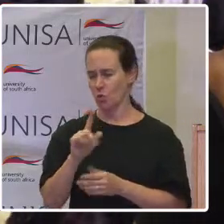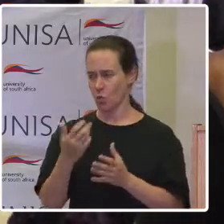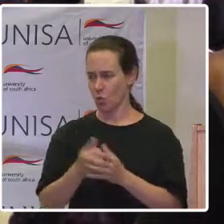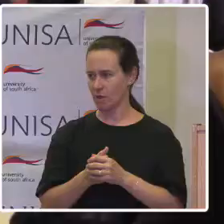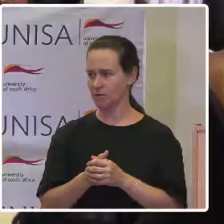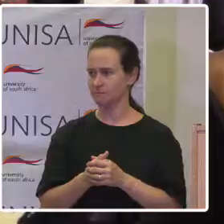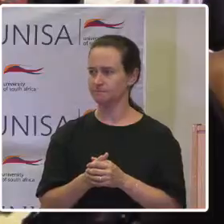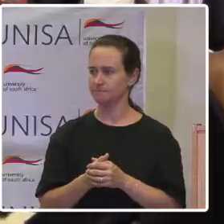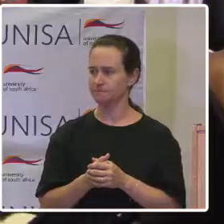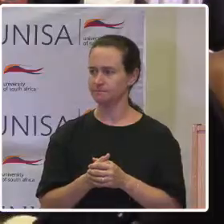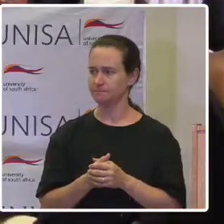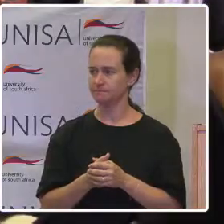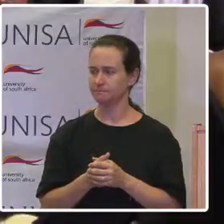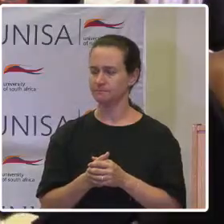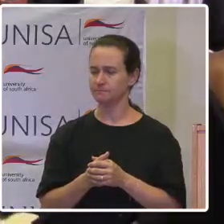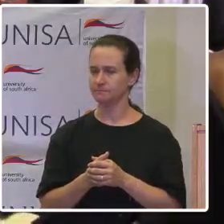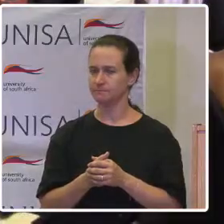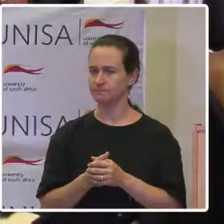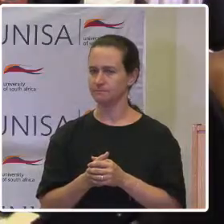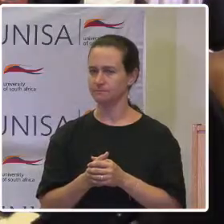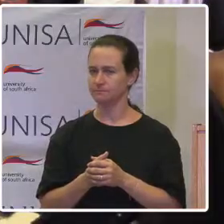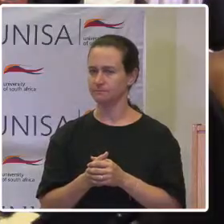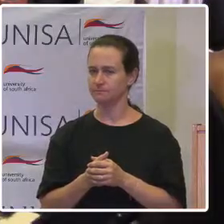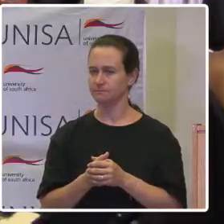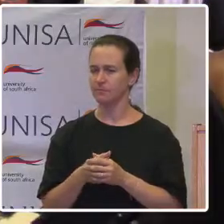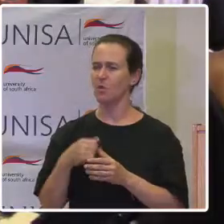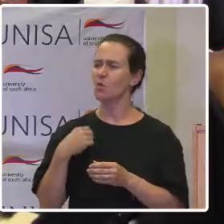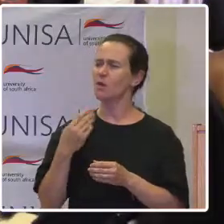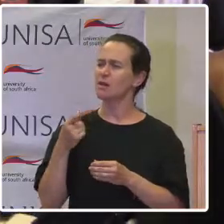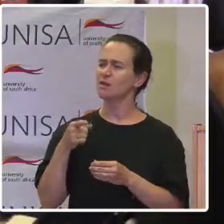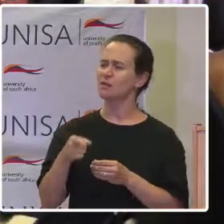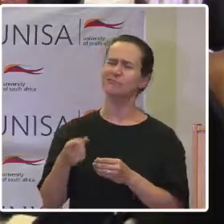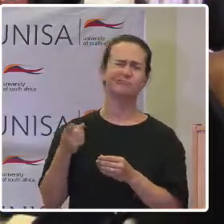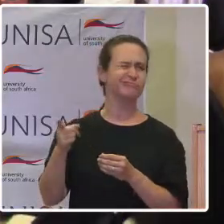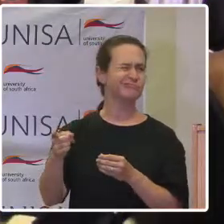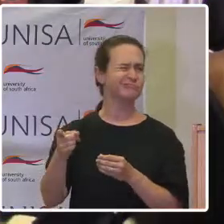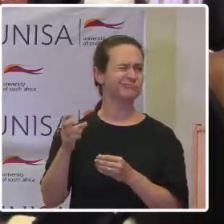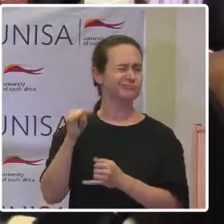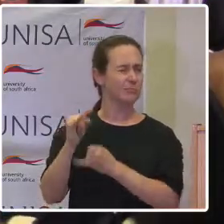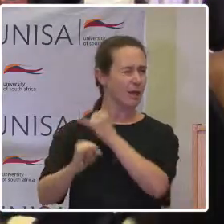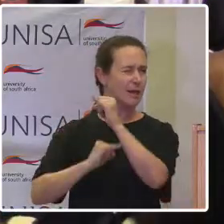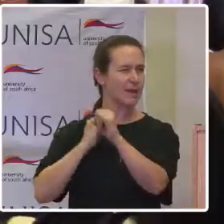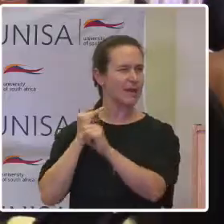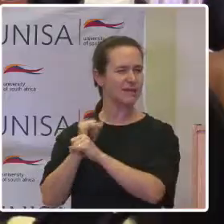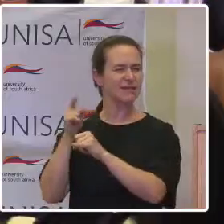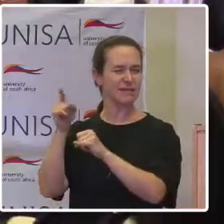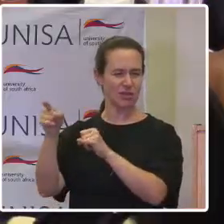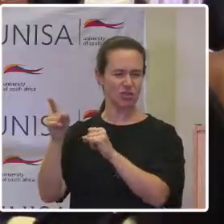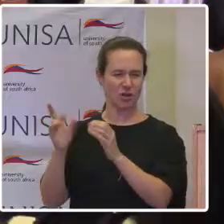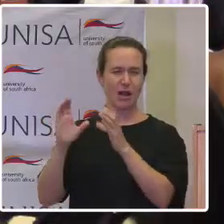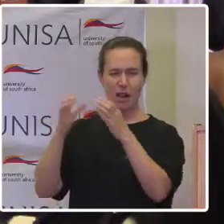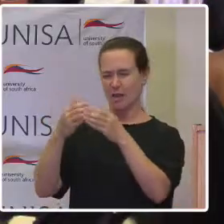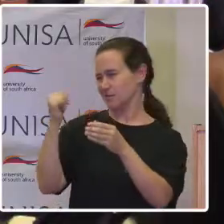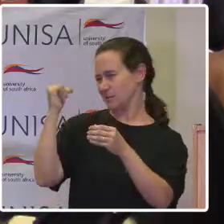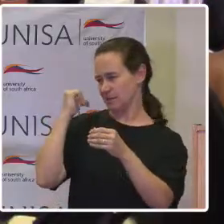we had at the economic cluster, not the economic, international cluster some years